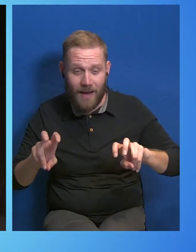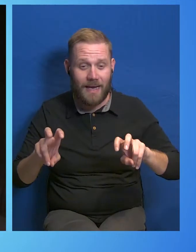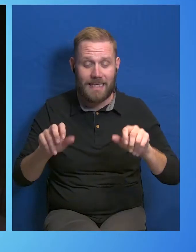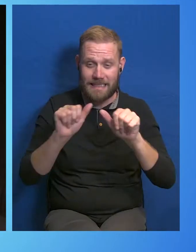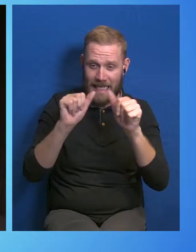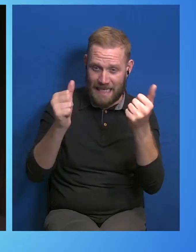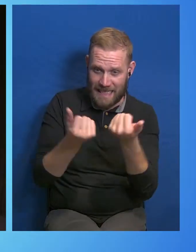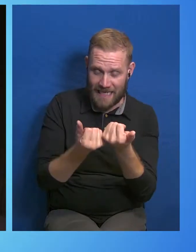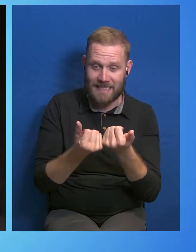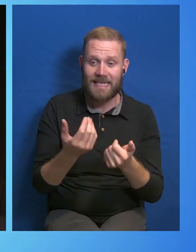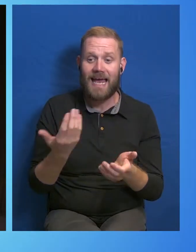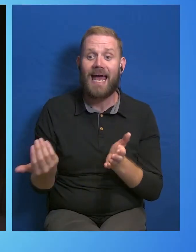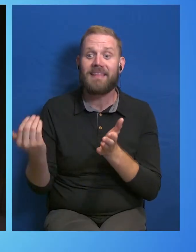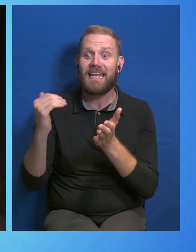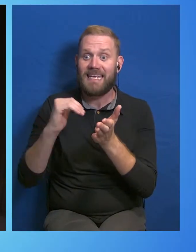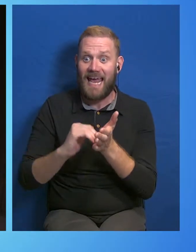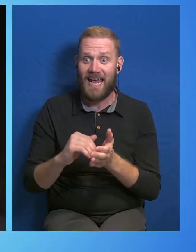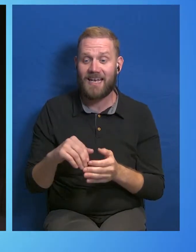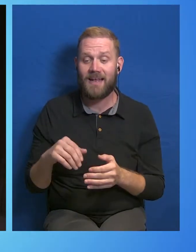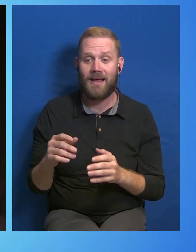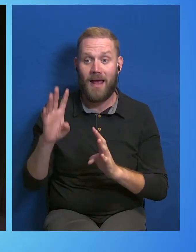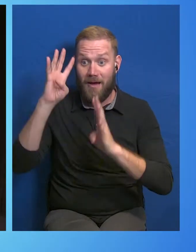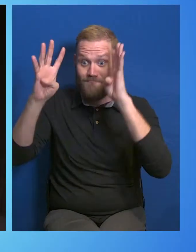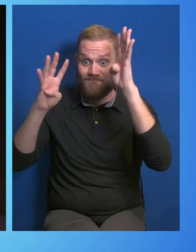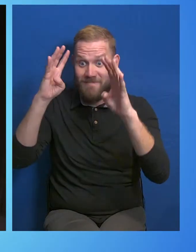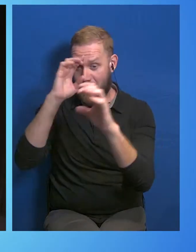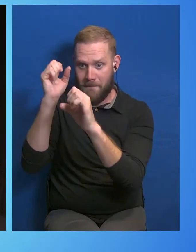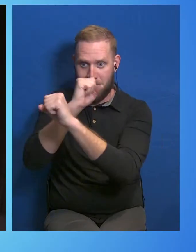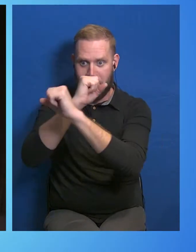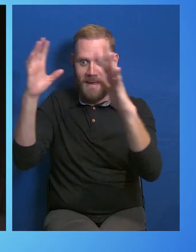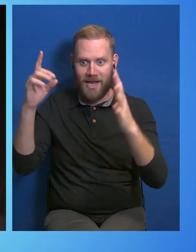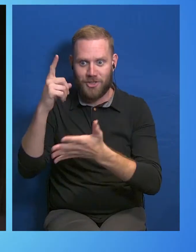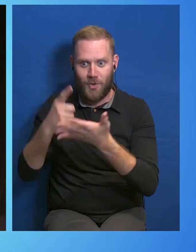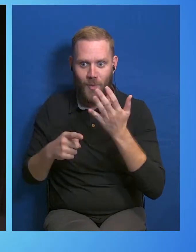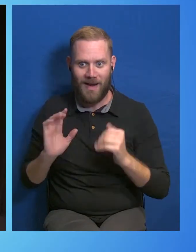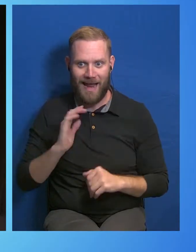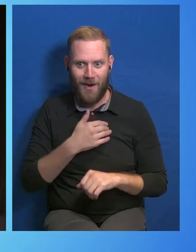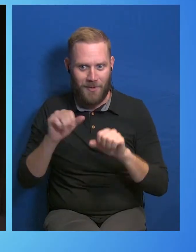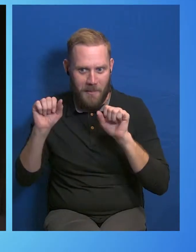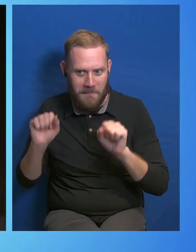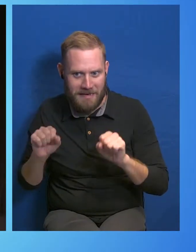and reimagine what ASDB can be.